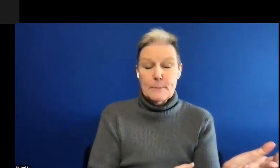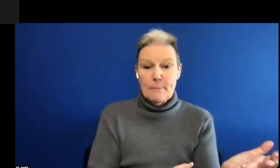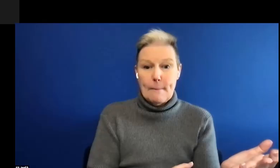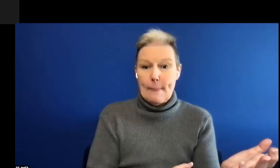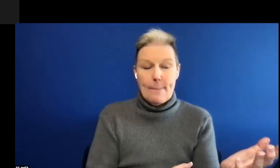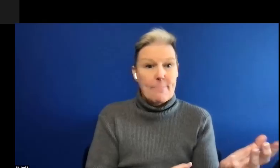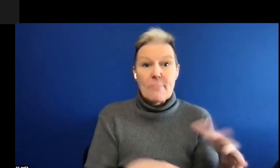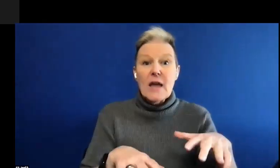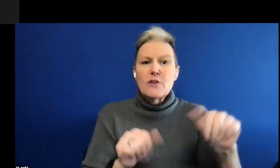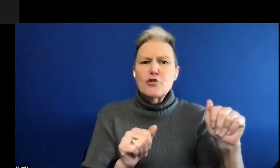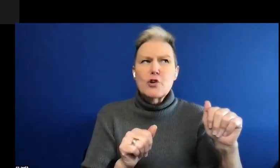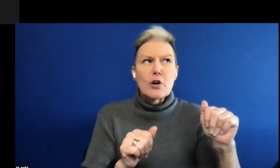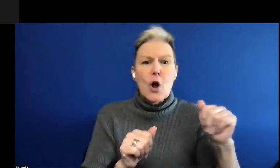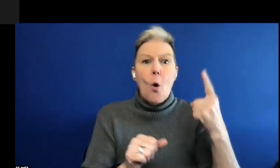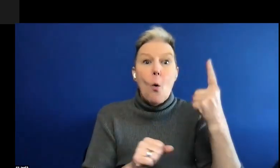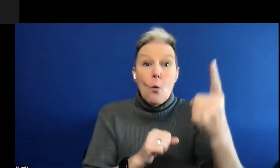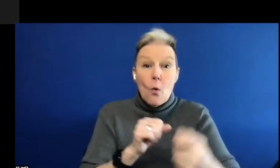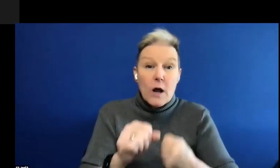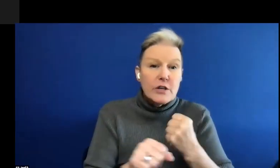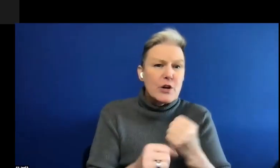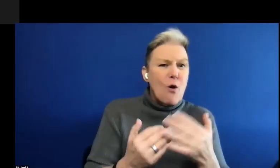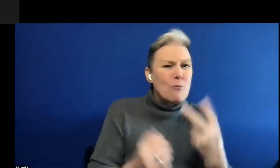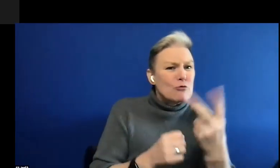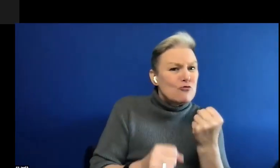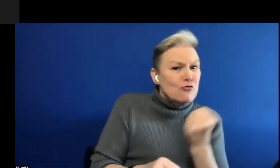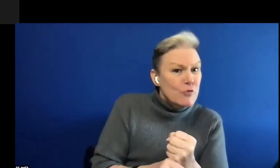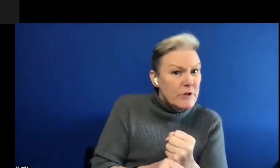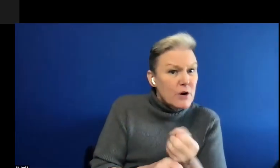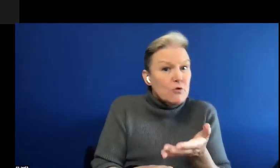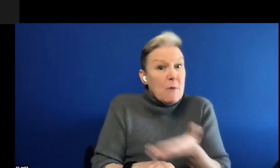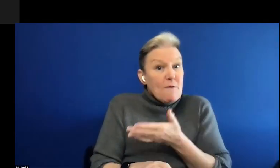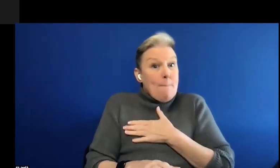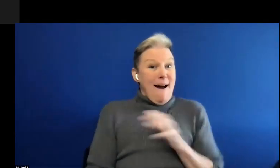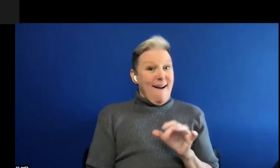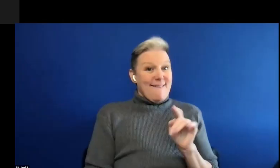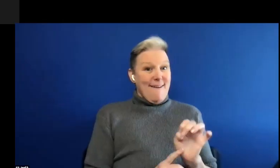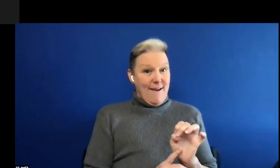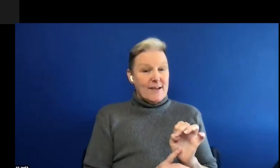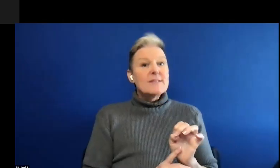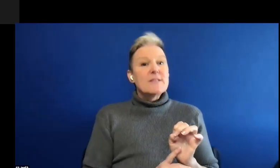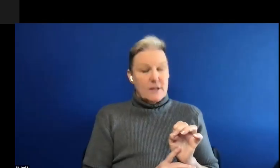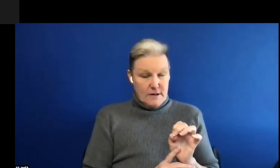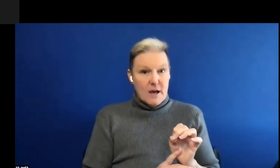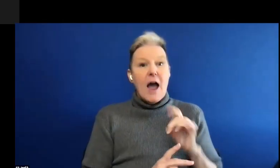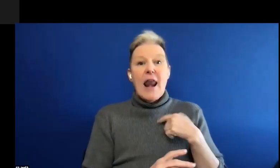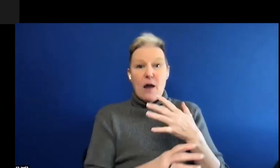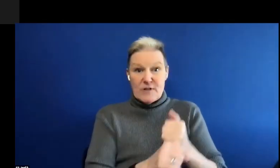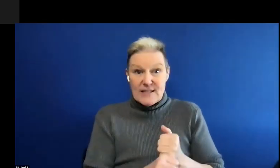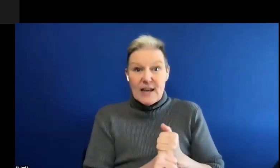It took well over a year, almost 2 years before my case got to a point where I got the service I